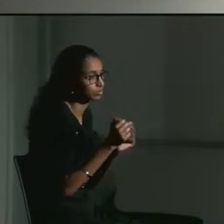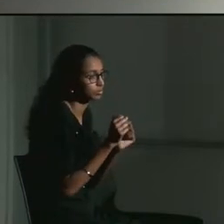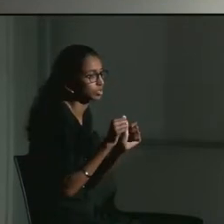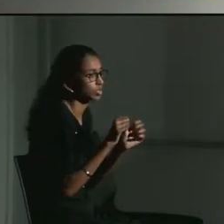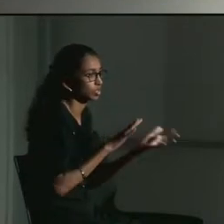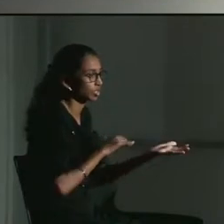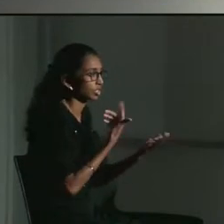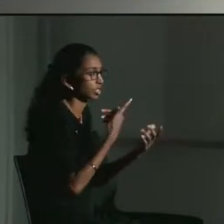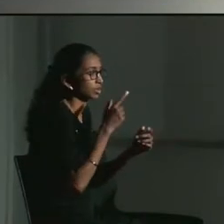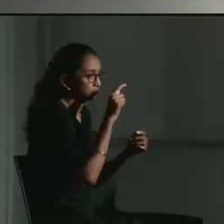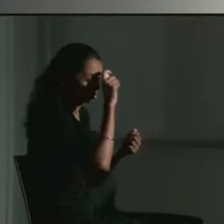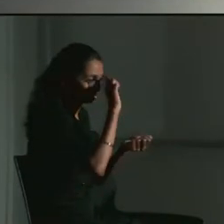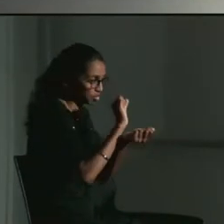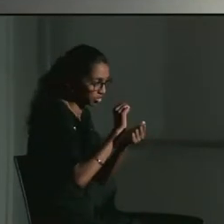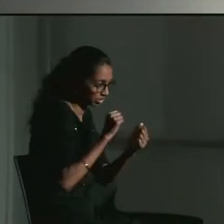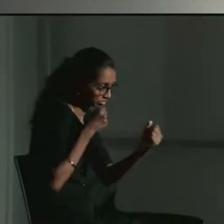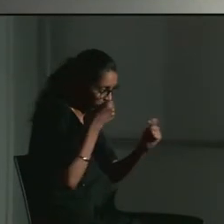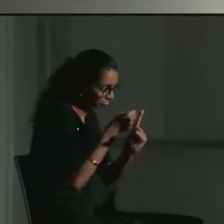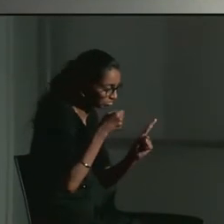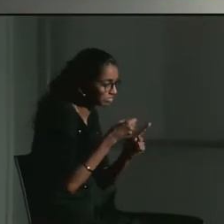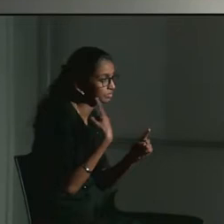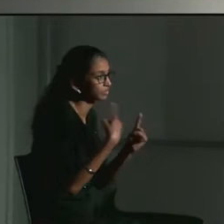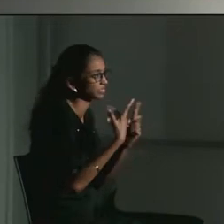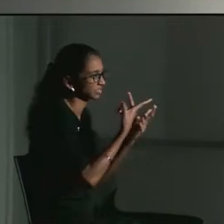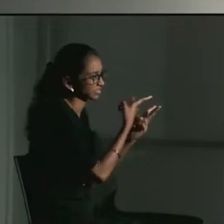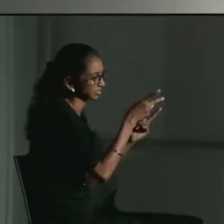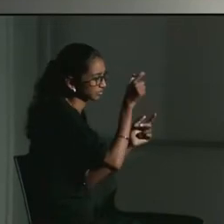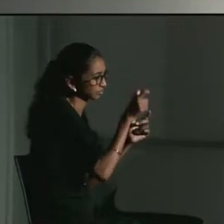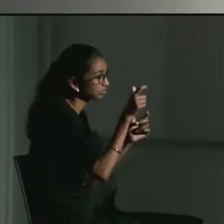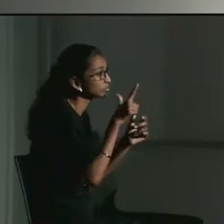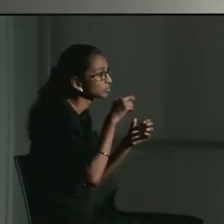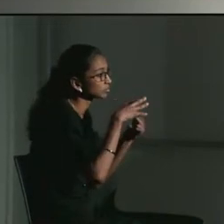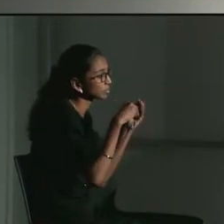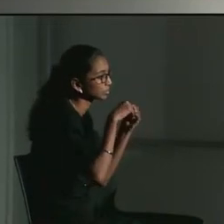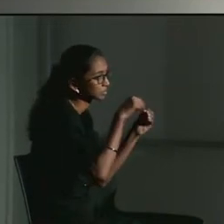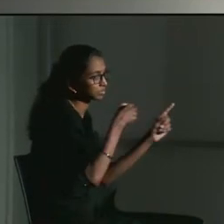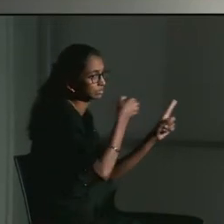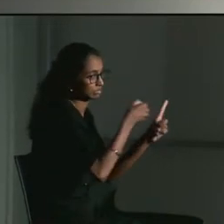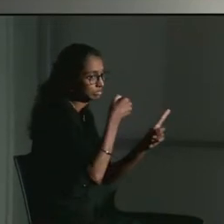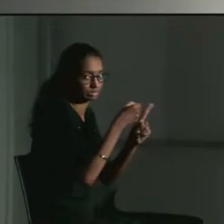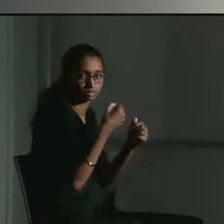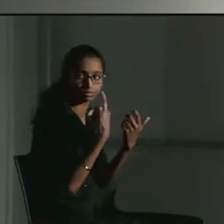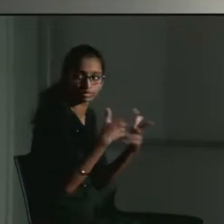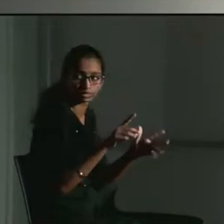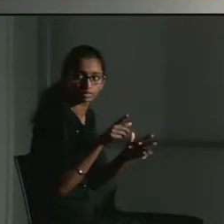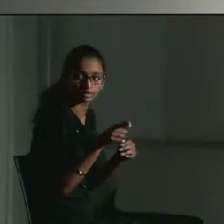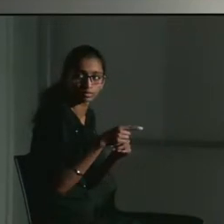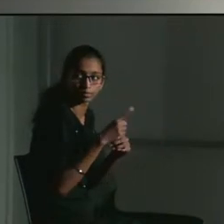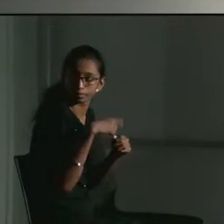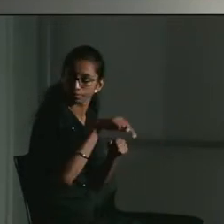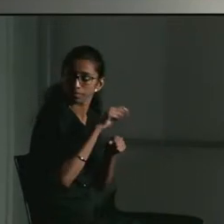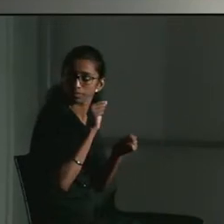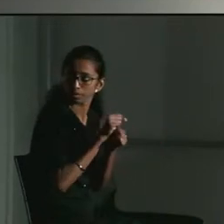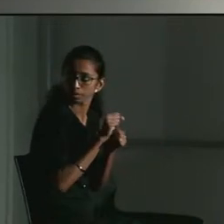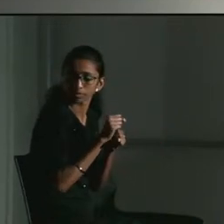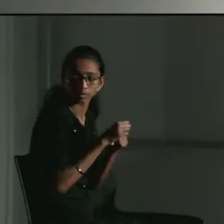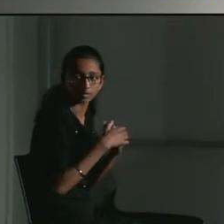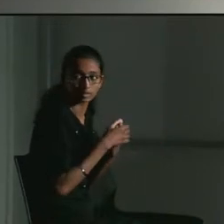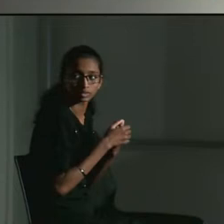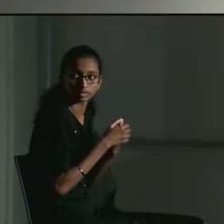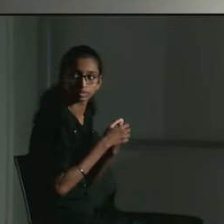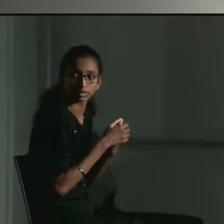police, government officials, RWAs, and the residents of Bangalore. Right to leisure beyond living and working conditions